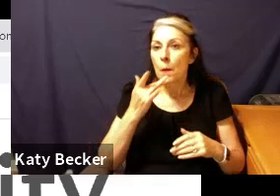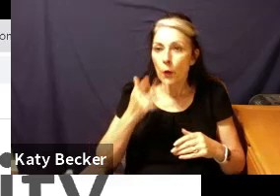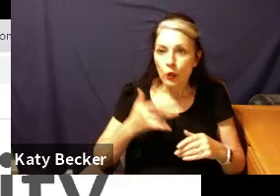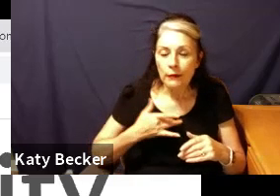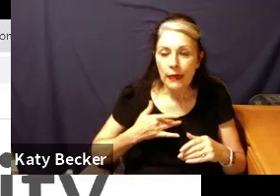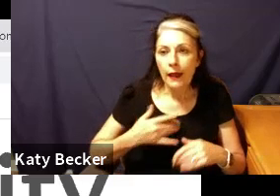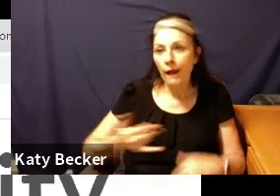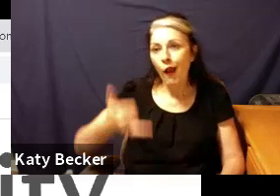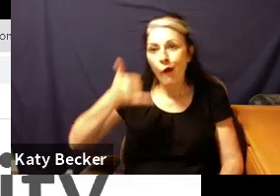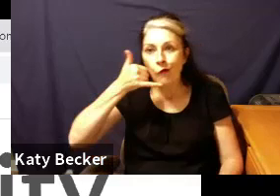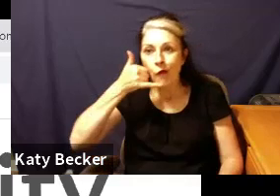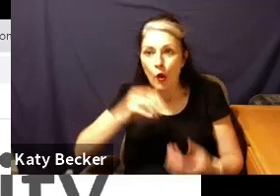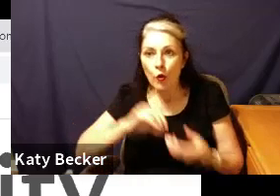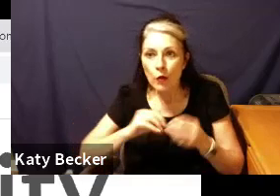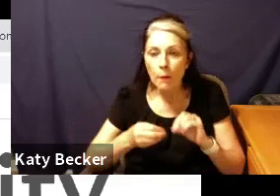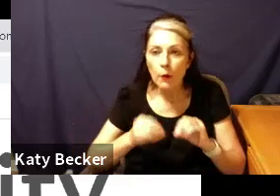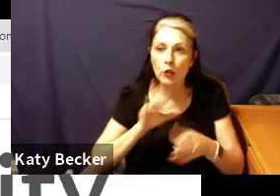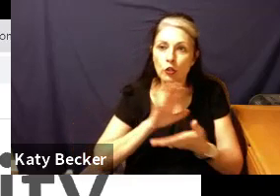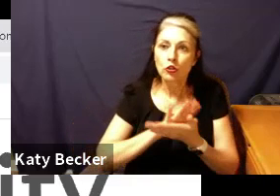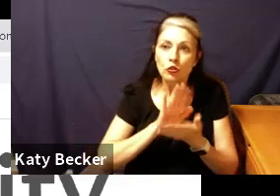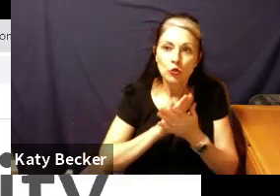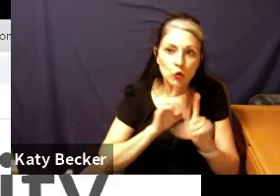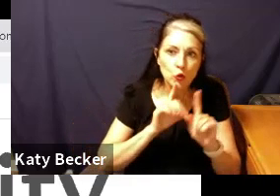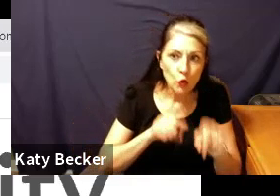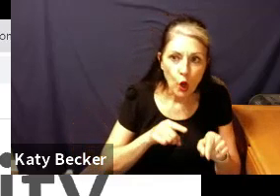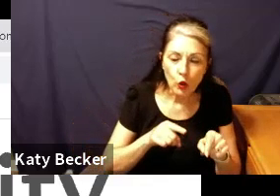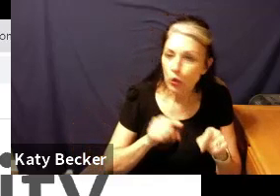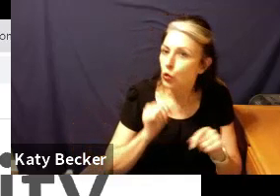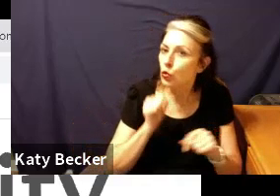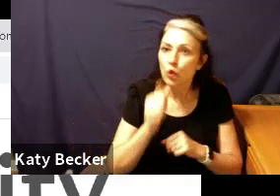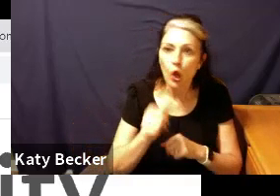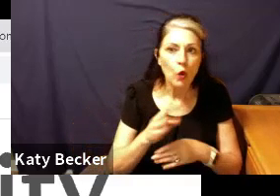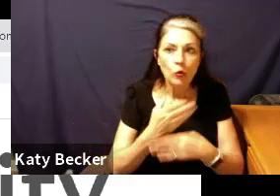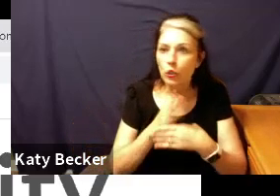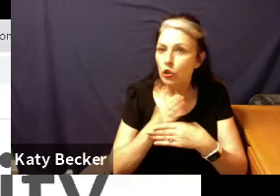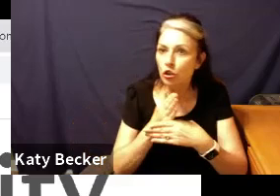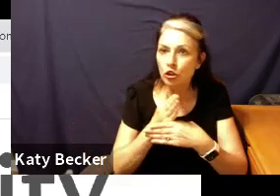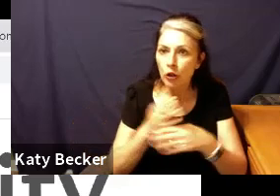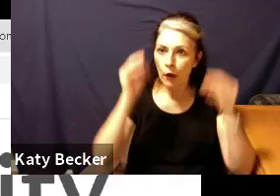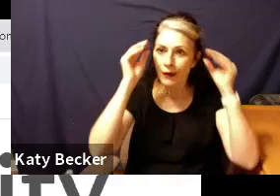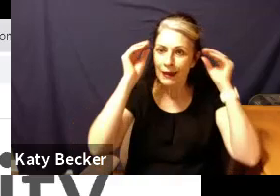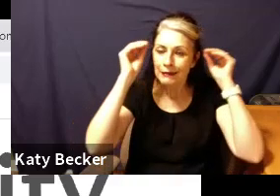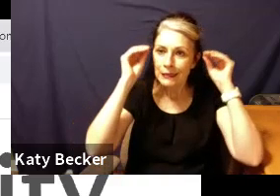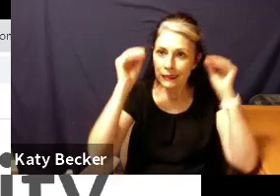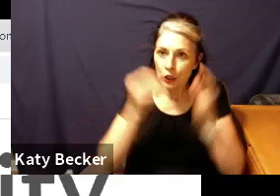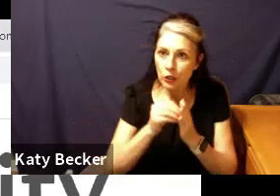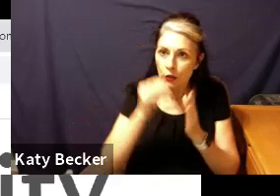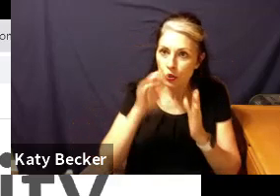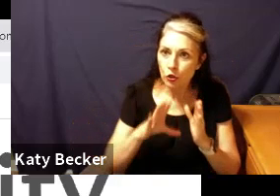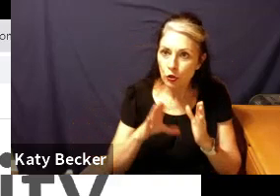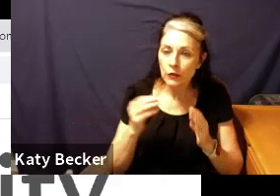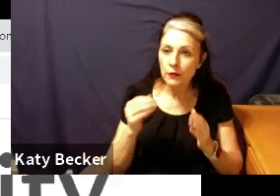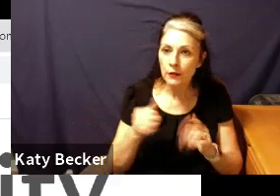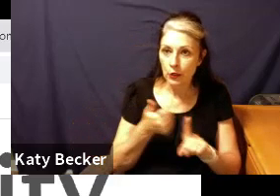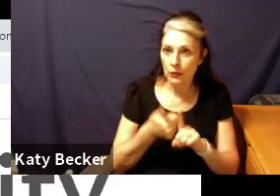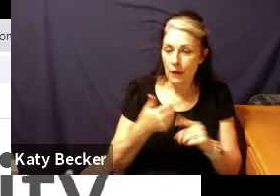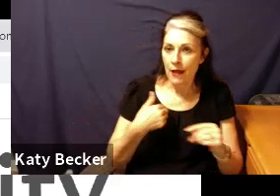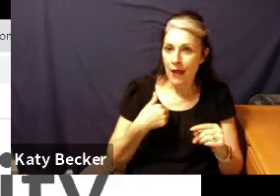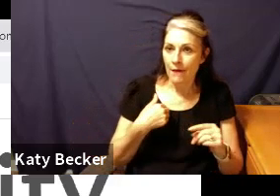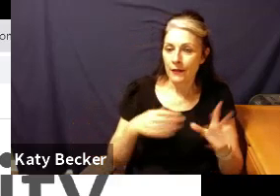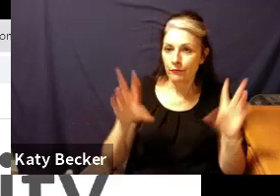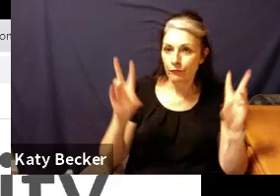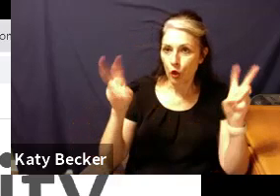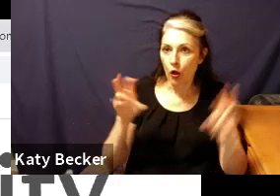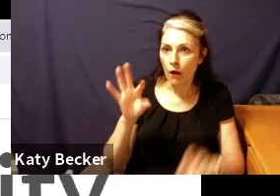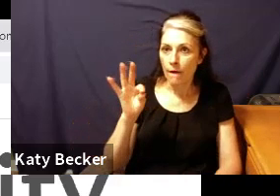all of those things, the schools that they go to. So it's really teaching the students, you have this footprint